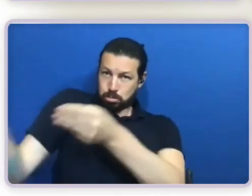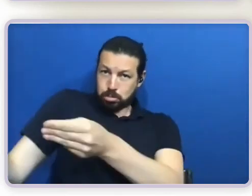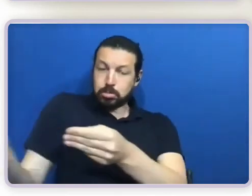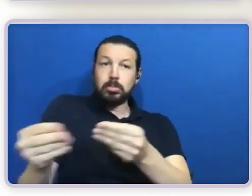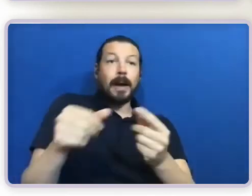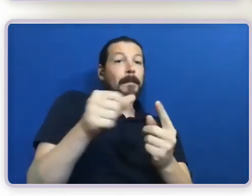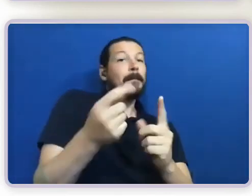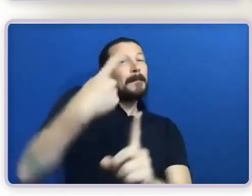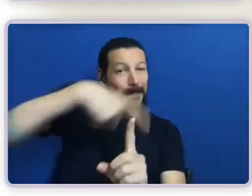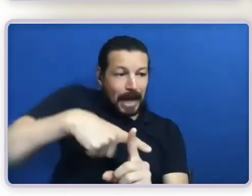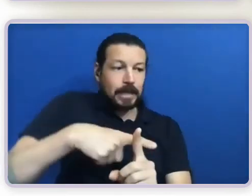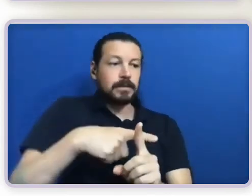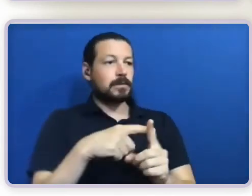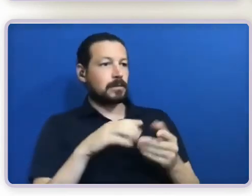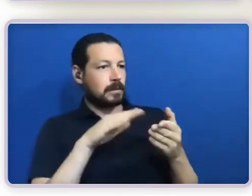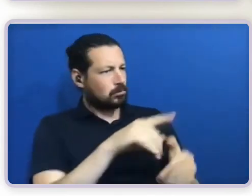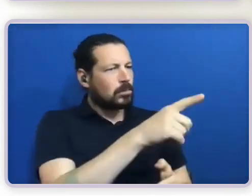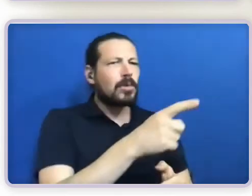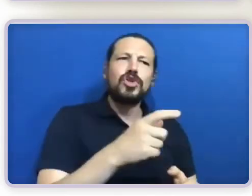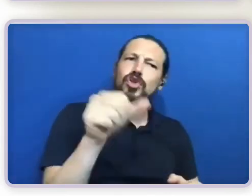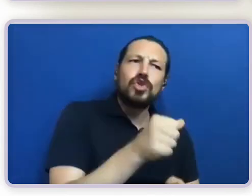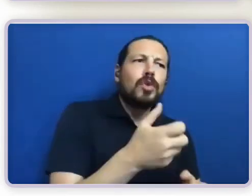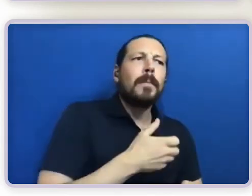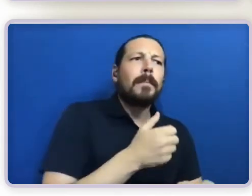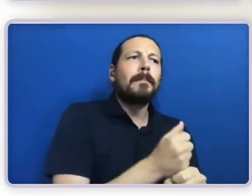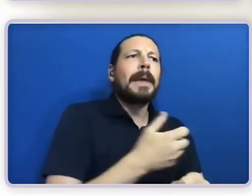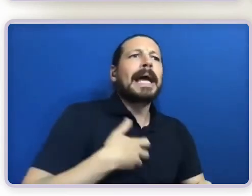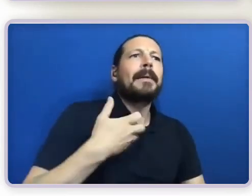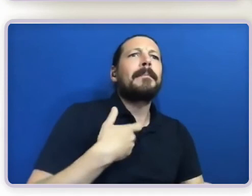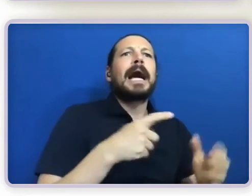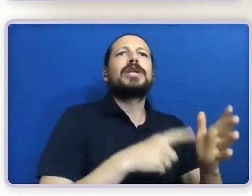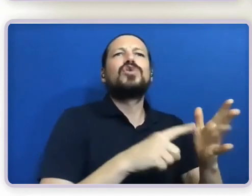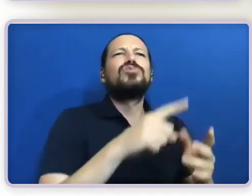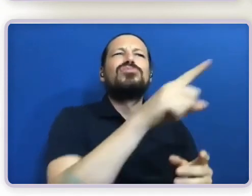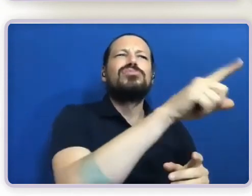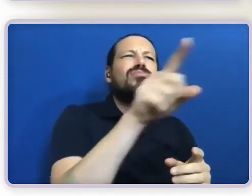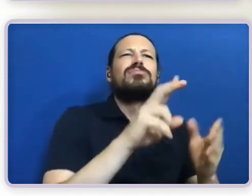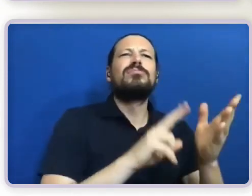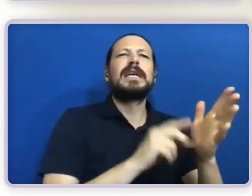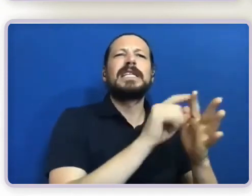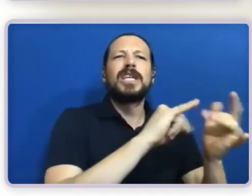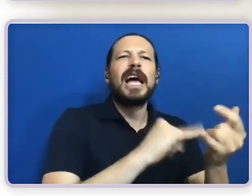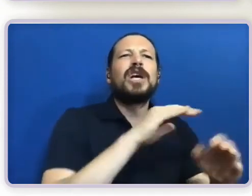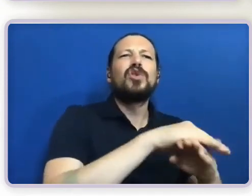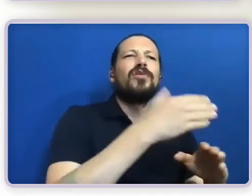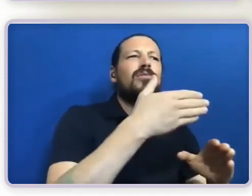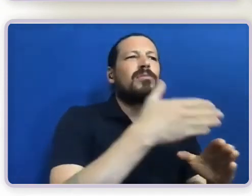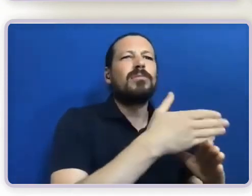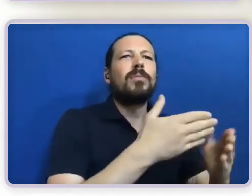also help them make a complaint through various mechanisms to resolve that issue for